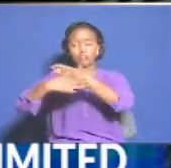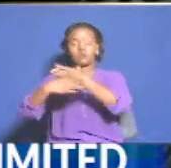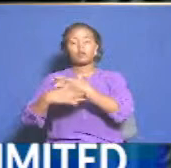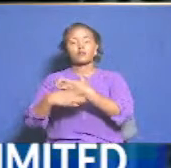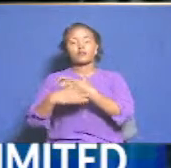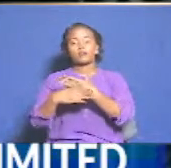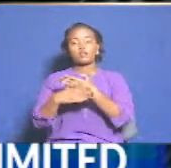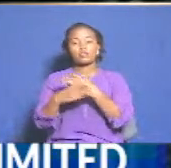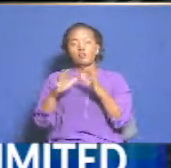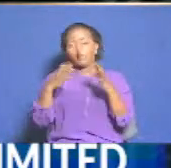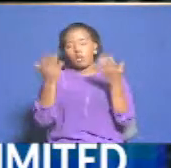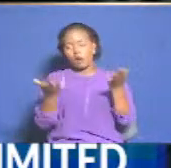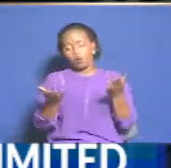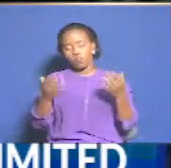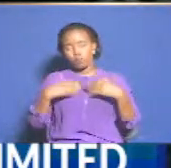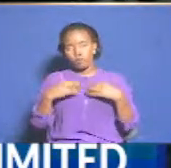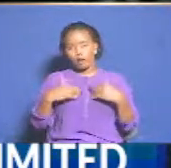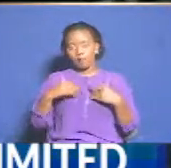of the pier,